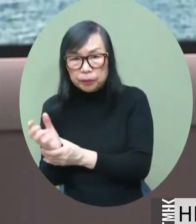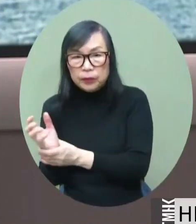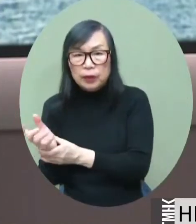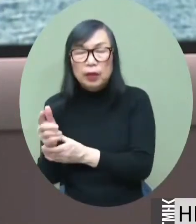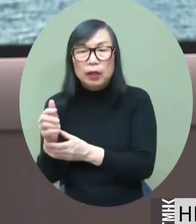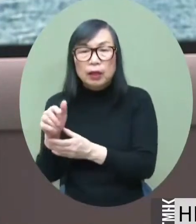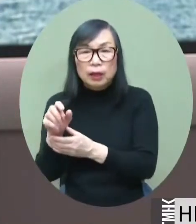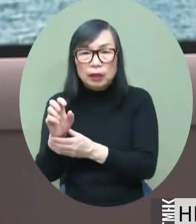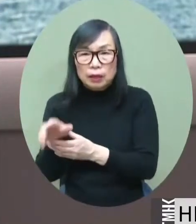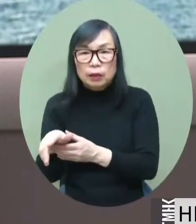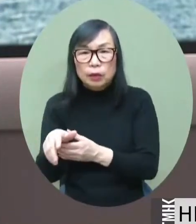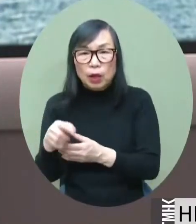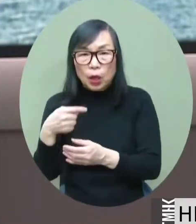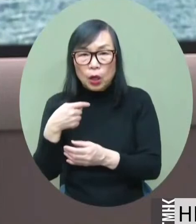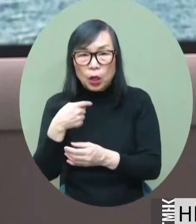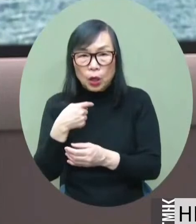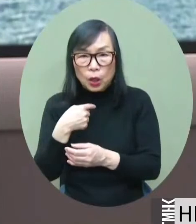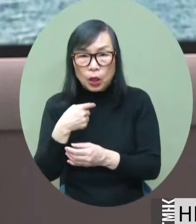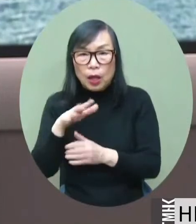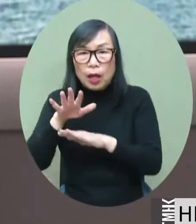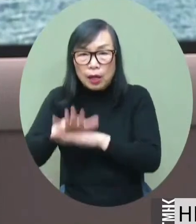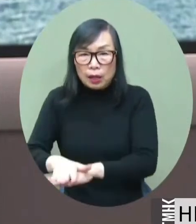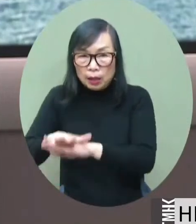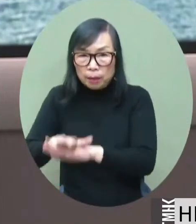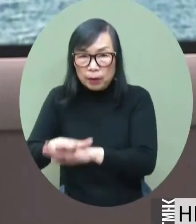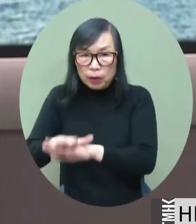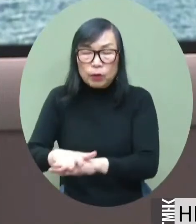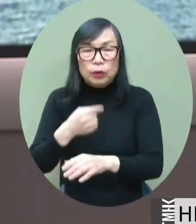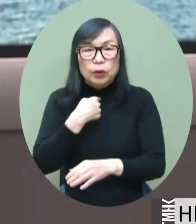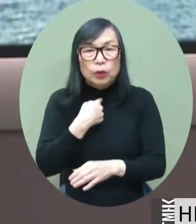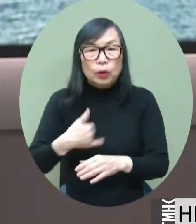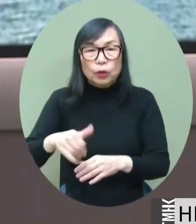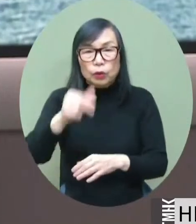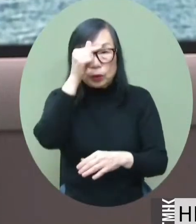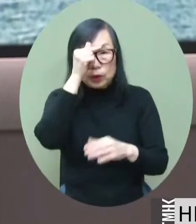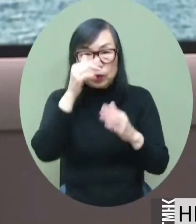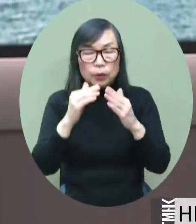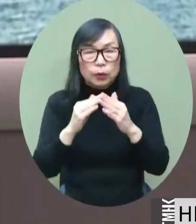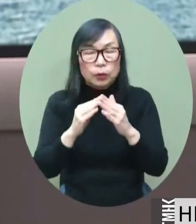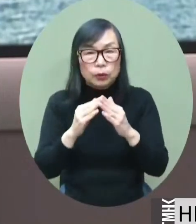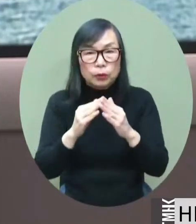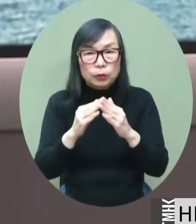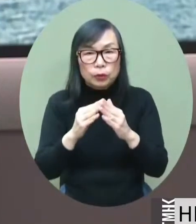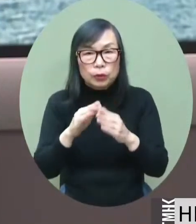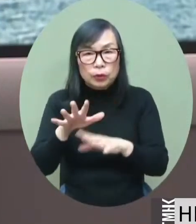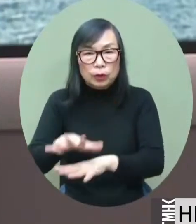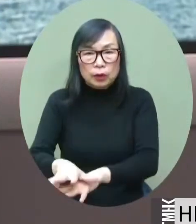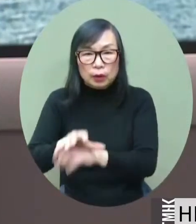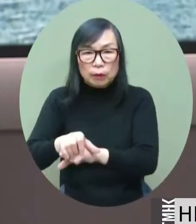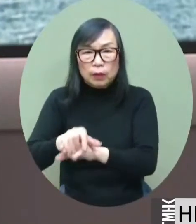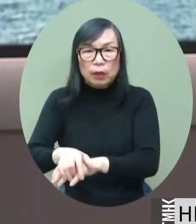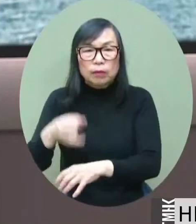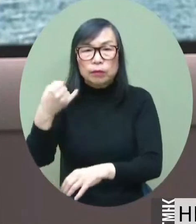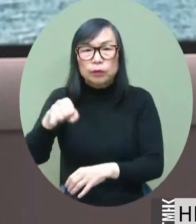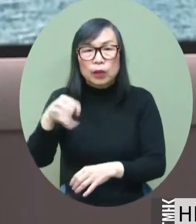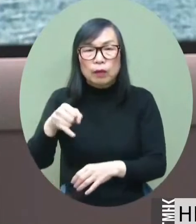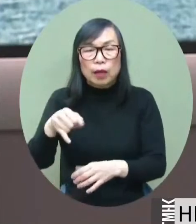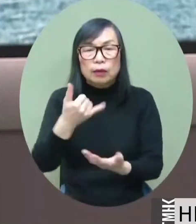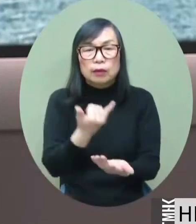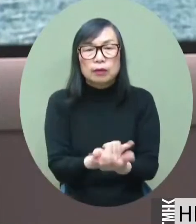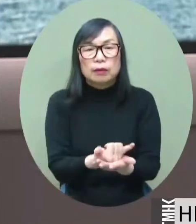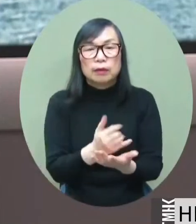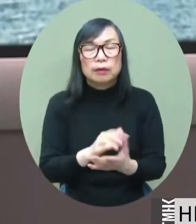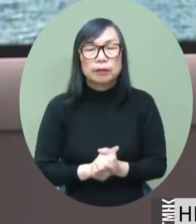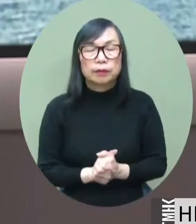ambulance, and when the ambulance arrived, the resuscitation was needed, and he